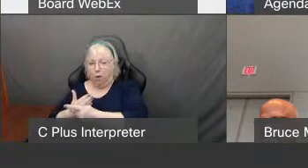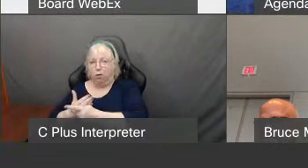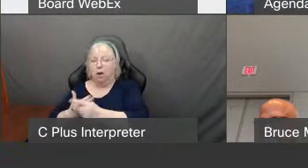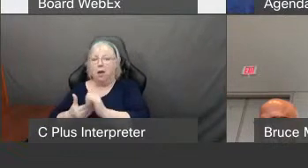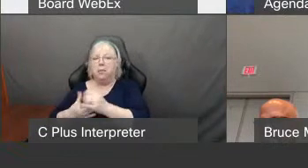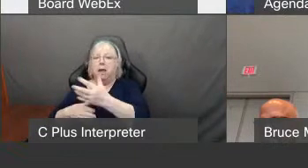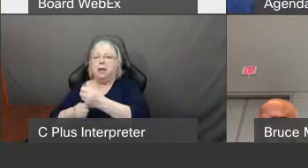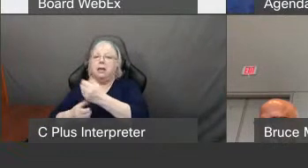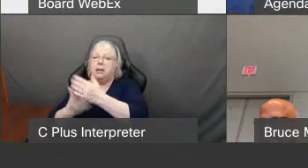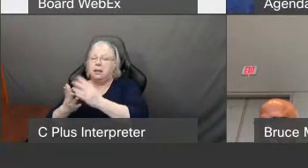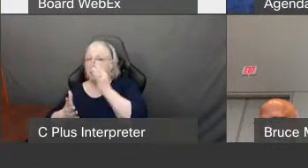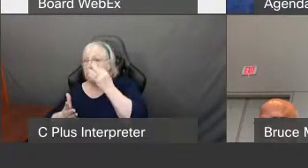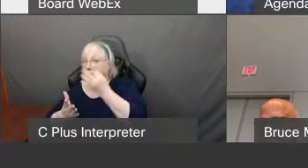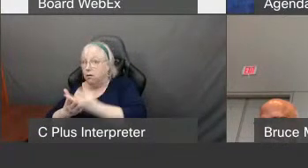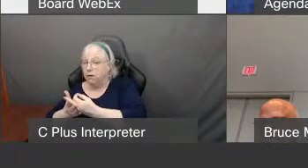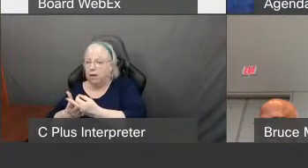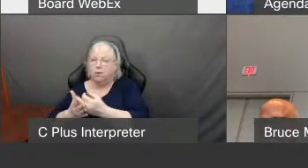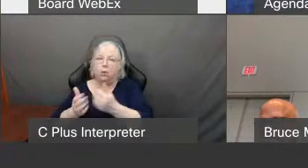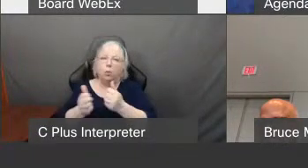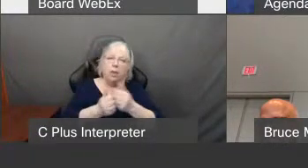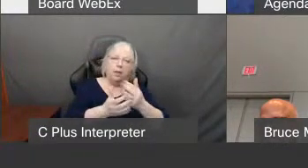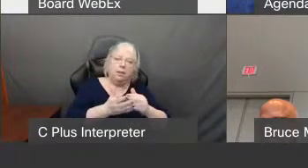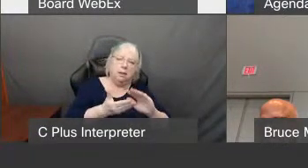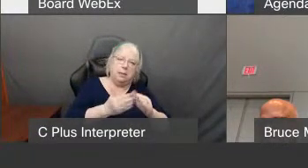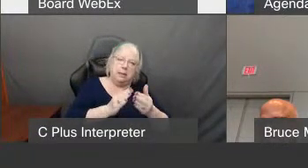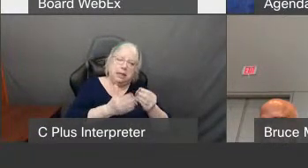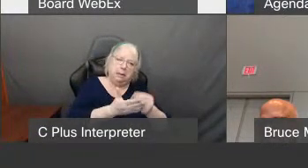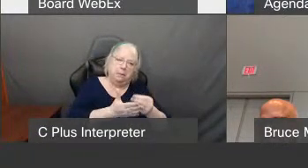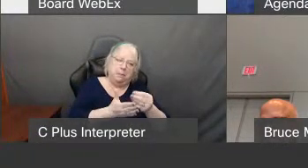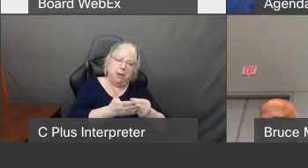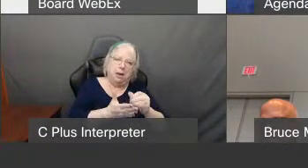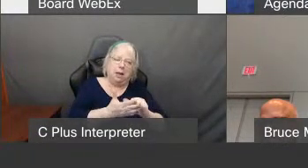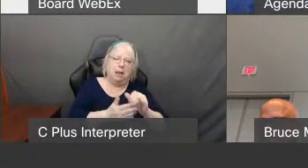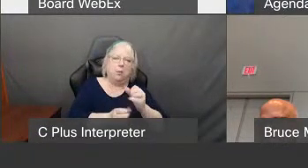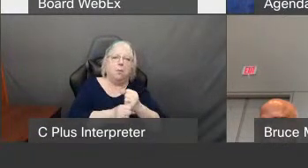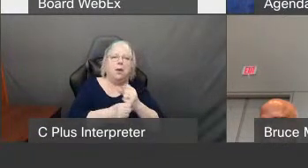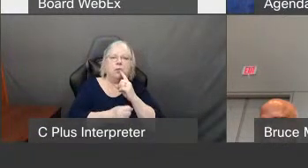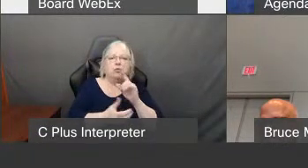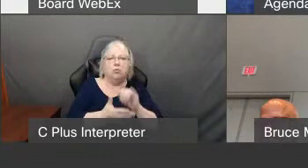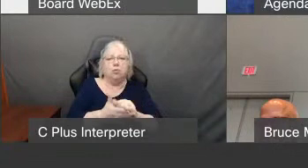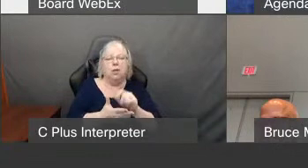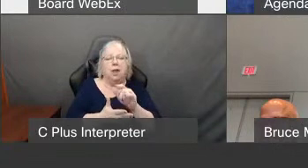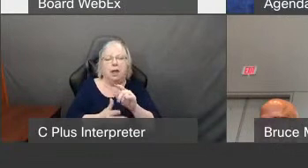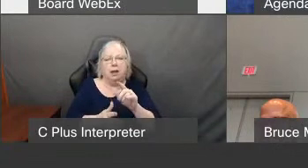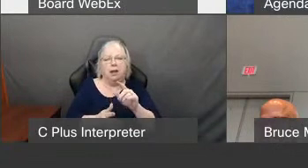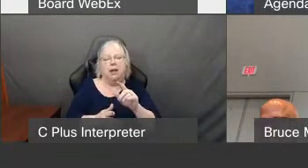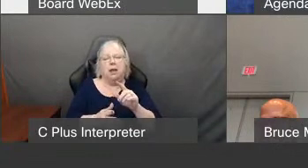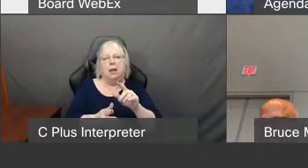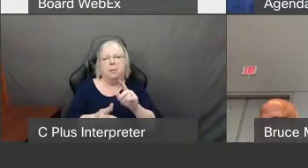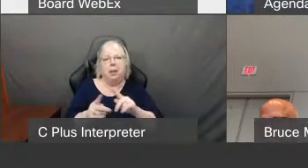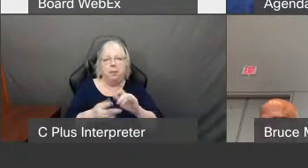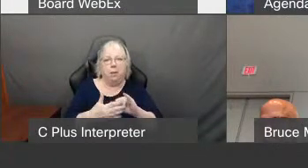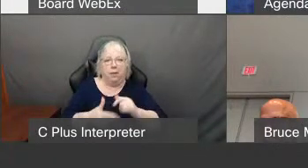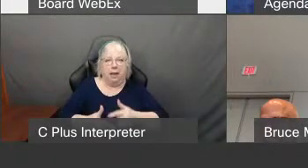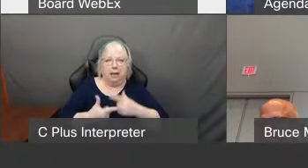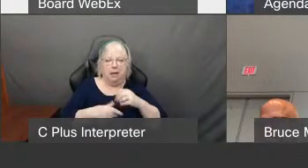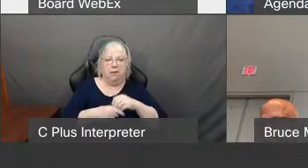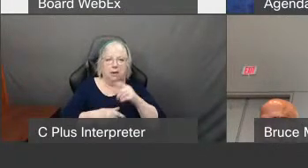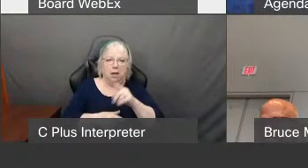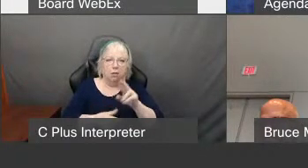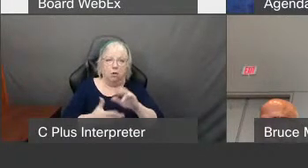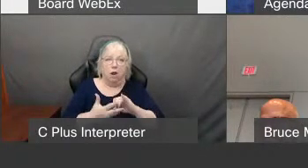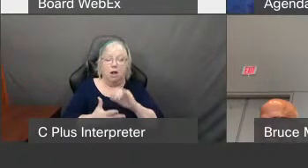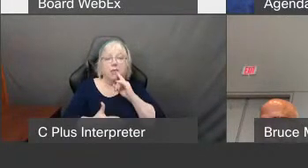federal funds with some city money that will be ensure that Little Rock residents, especially those residents that need